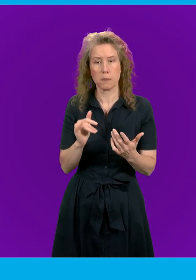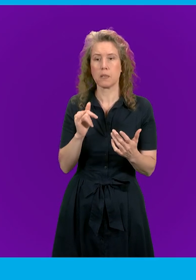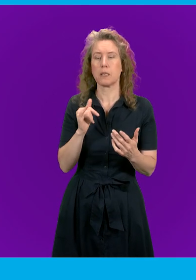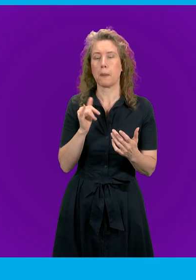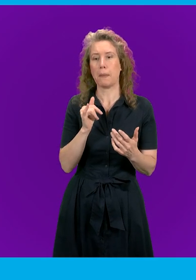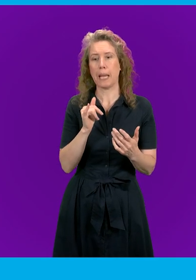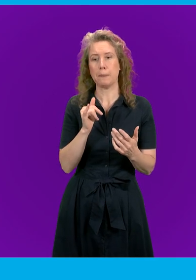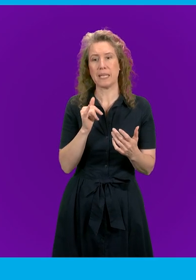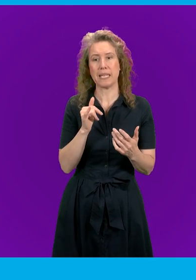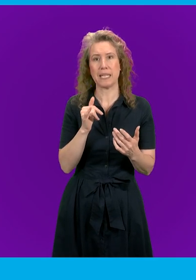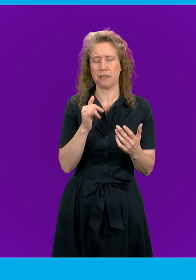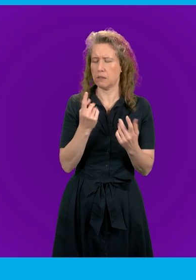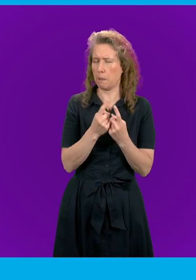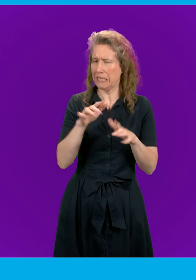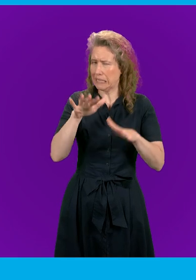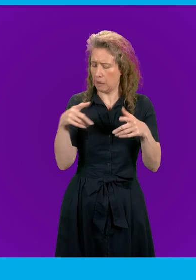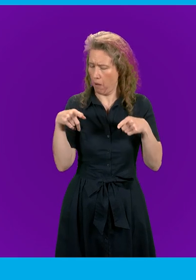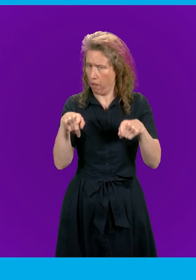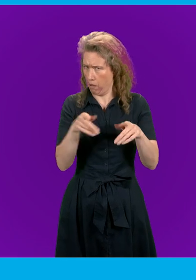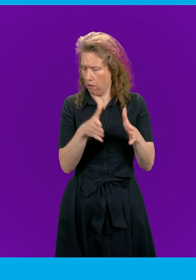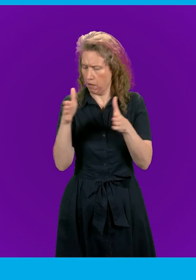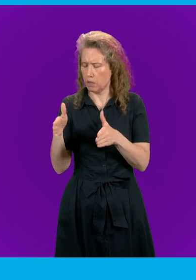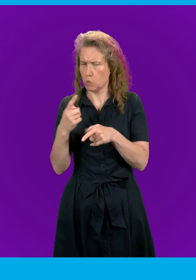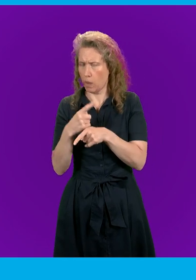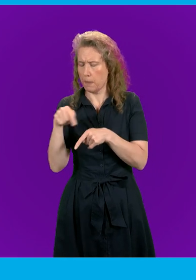that's adjacent to that but slightly different, I think